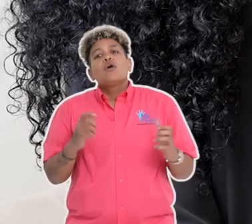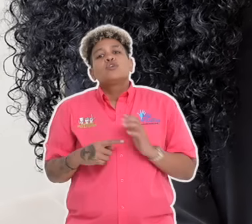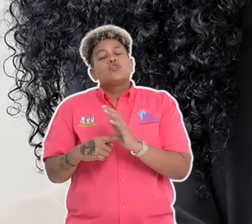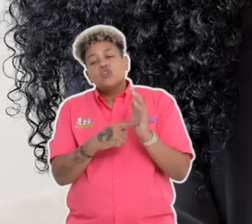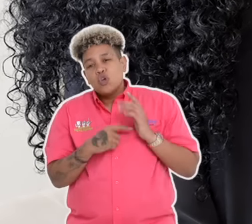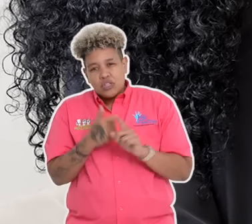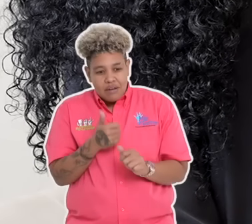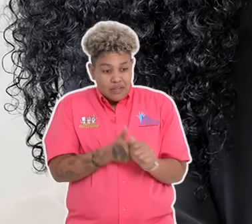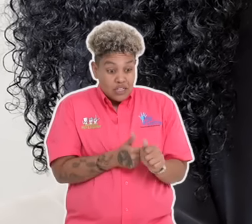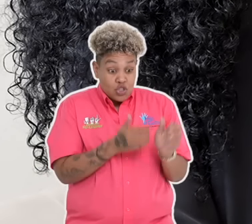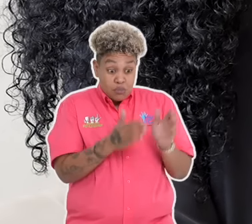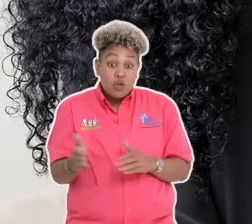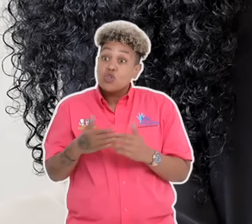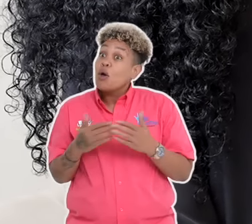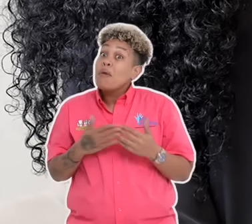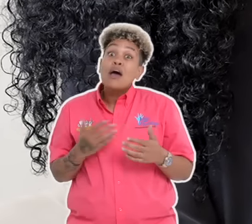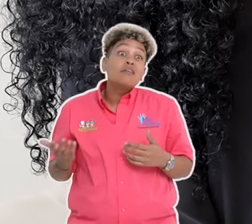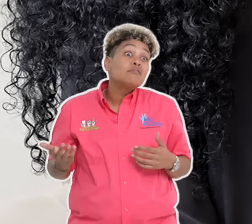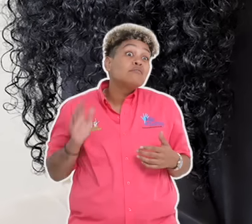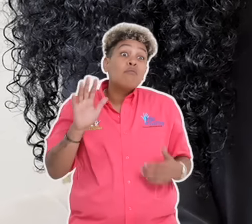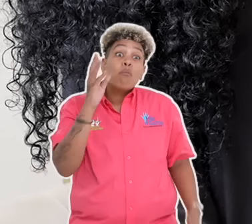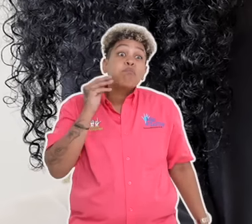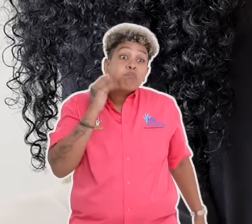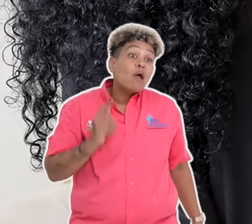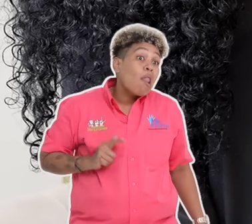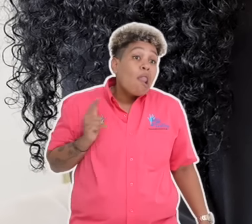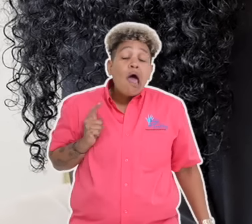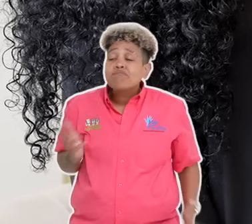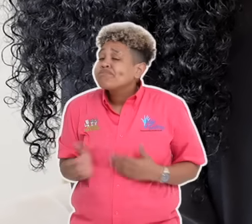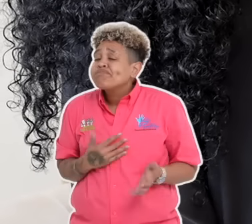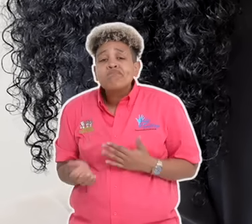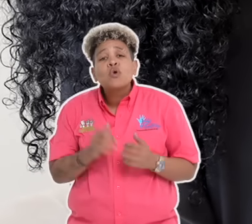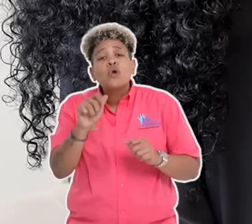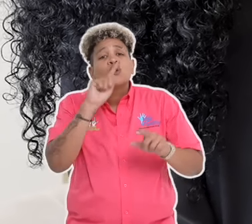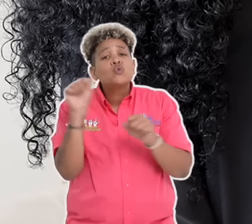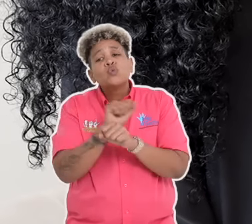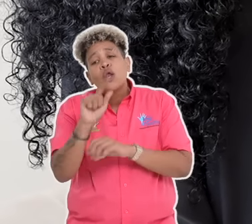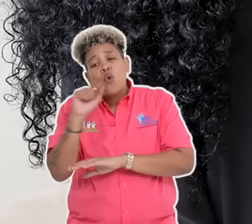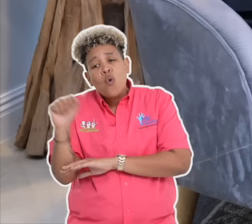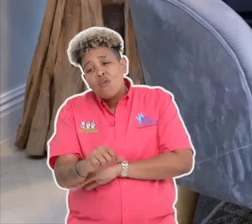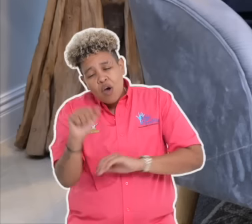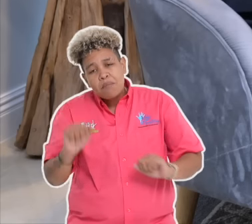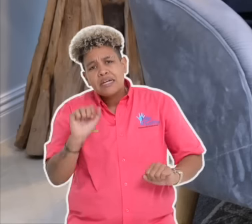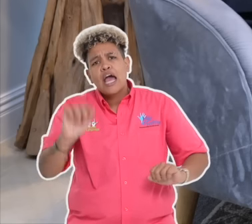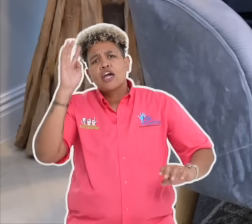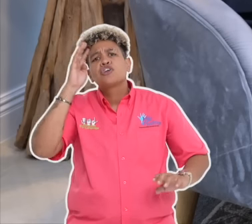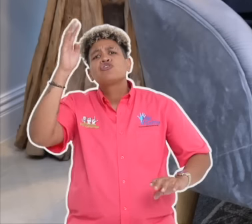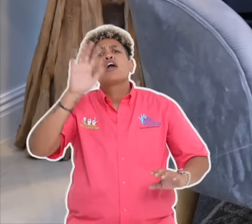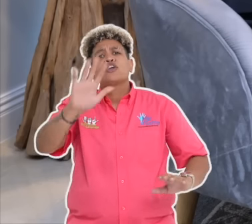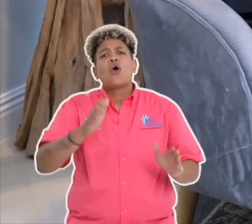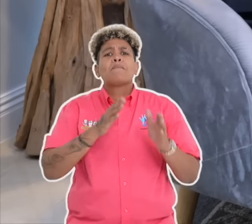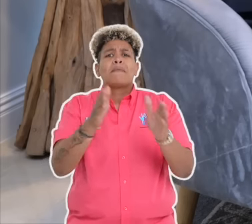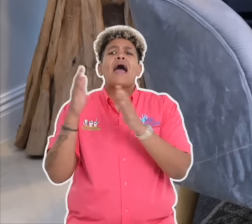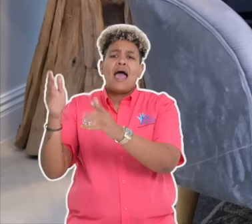wanted to show each person that no matter what circumstances you're in, you can truly overcome. You can create your